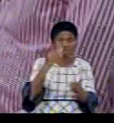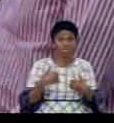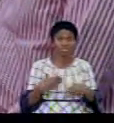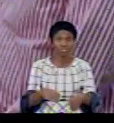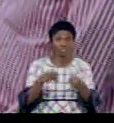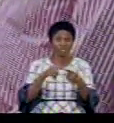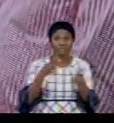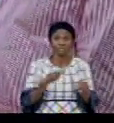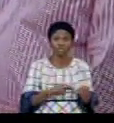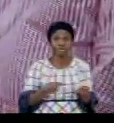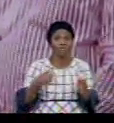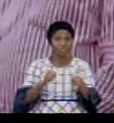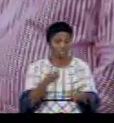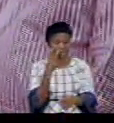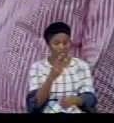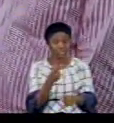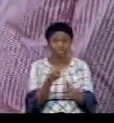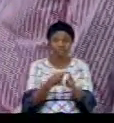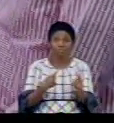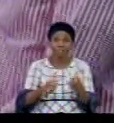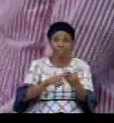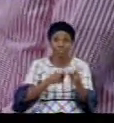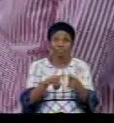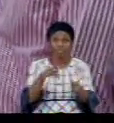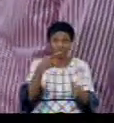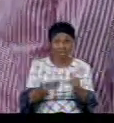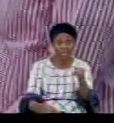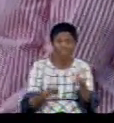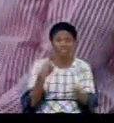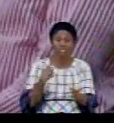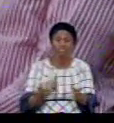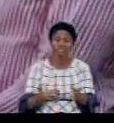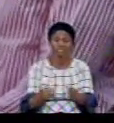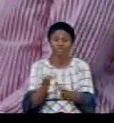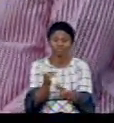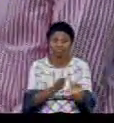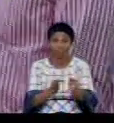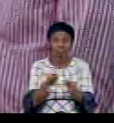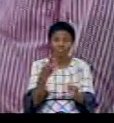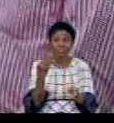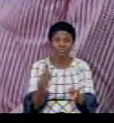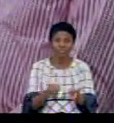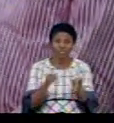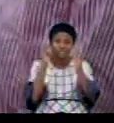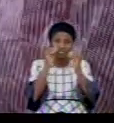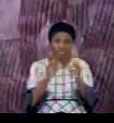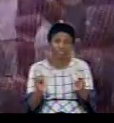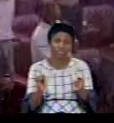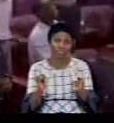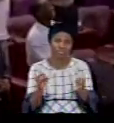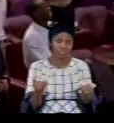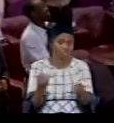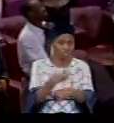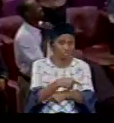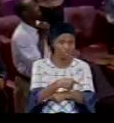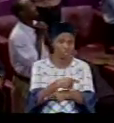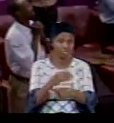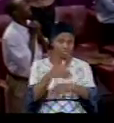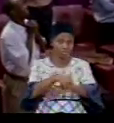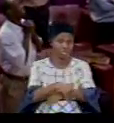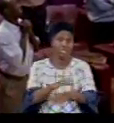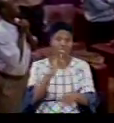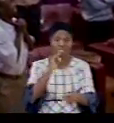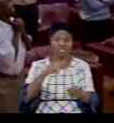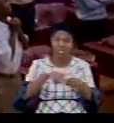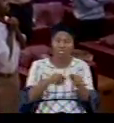the beginning to the end, the emphasis of, you know, of the teaching tonight is about Christ, his